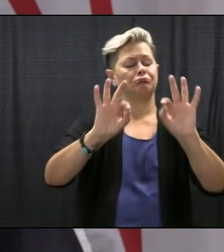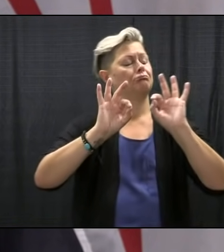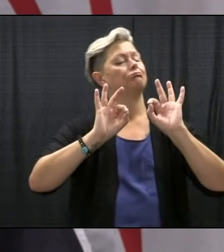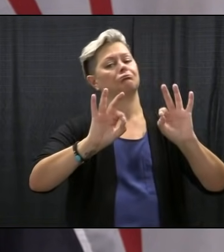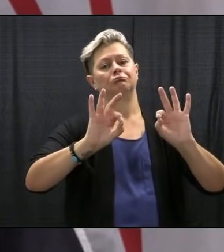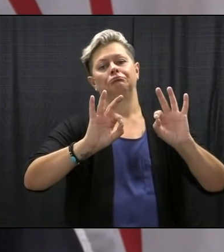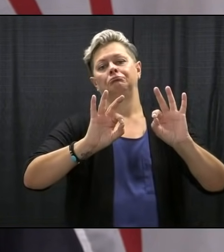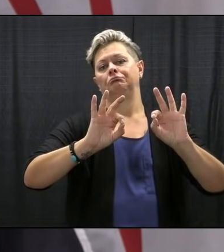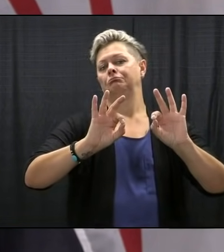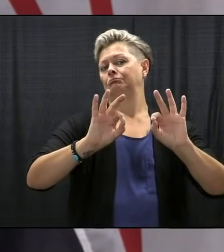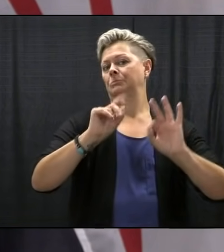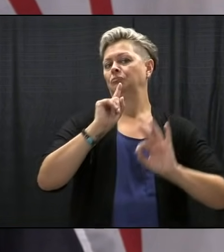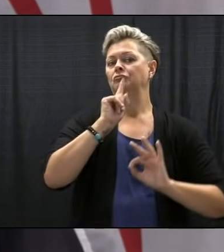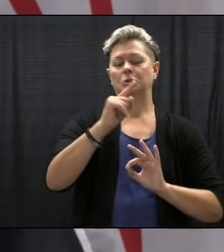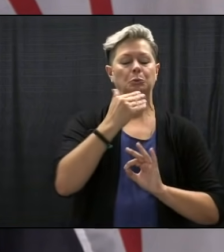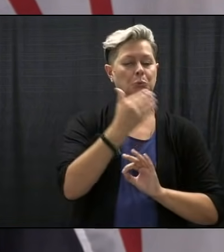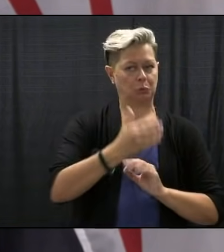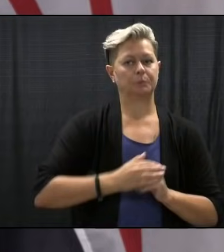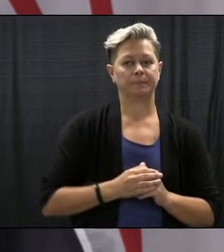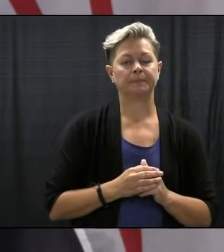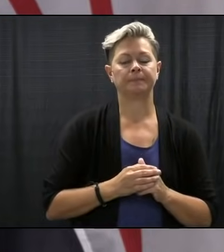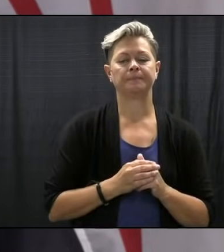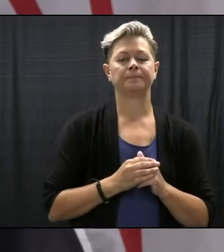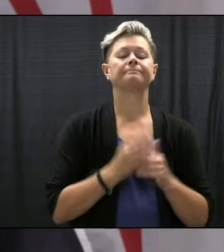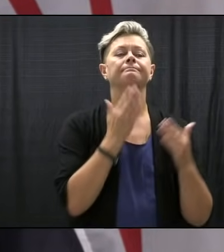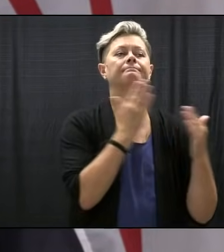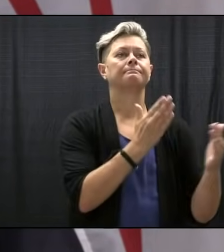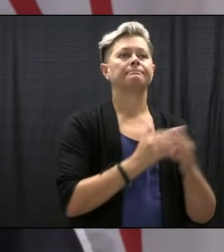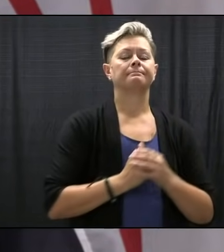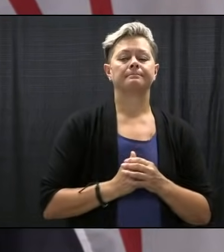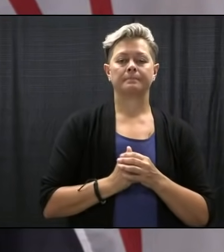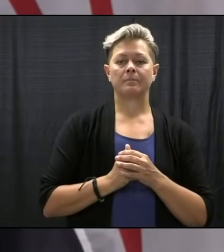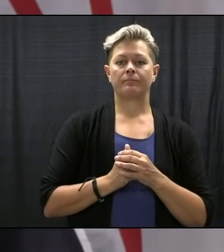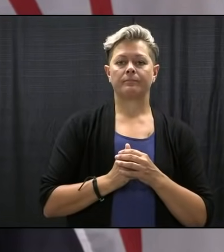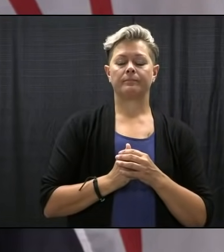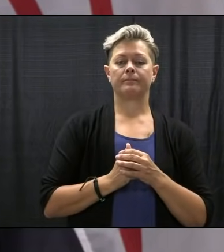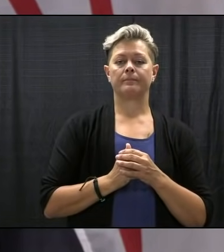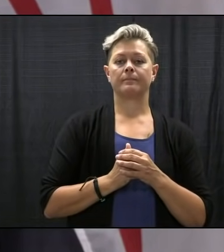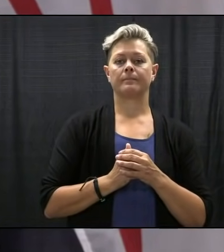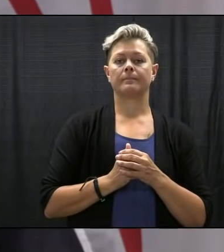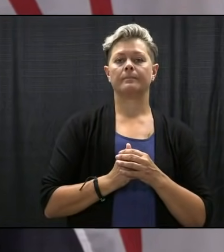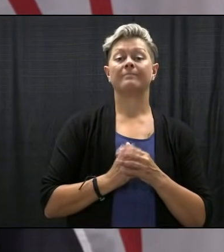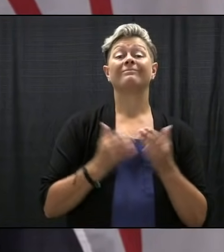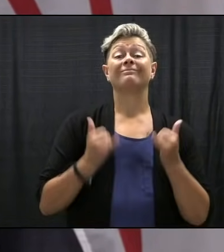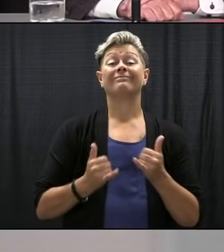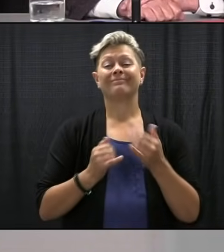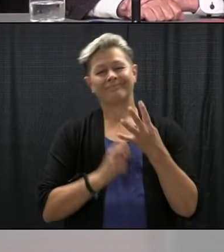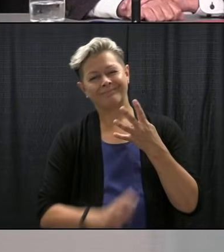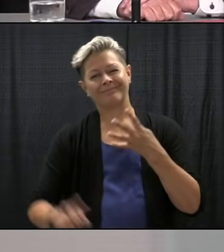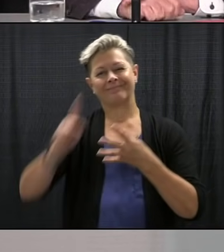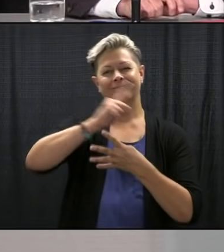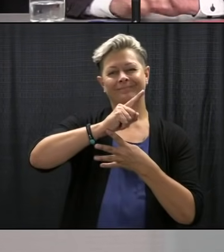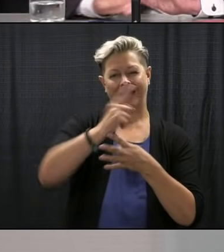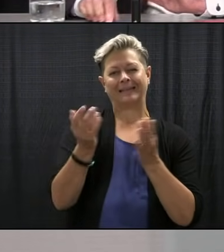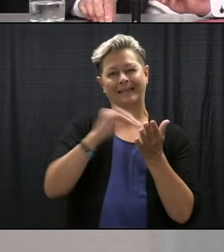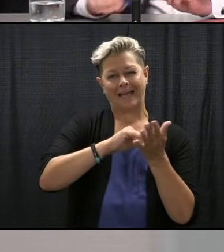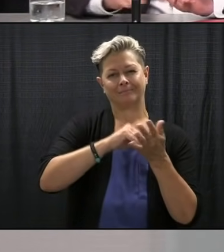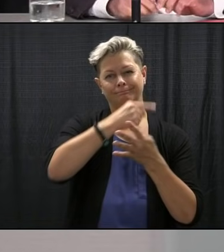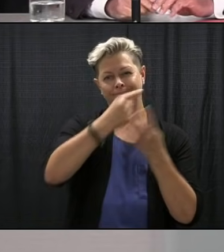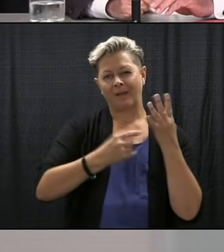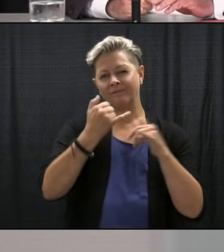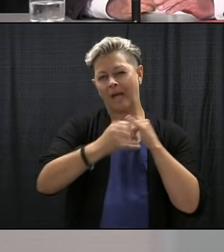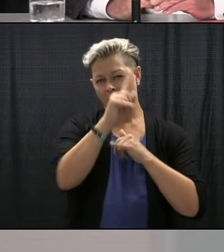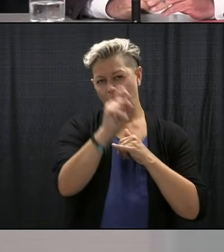wanting to get the second. Thank you. I'll now go back through each reporter to see if you have one final